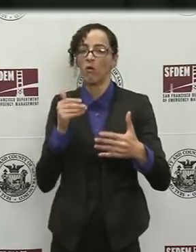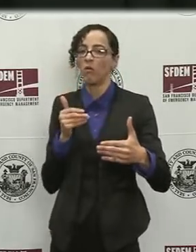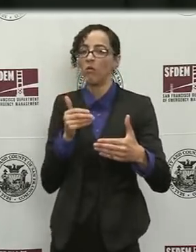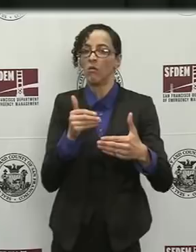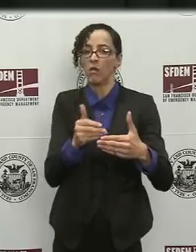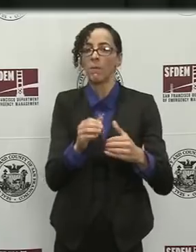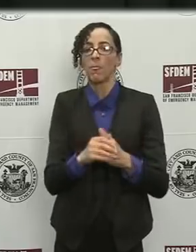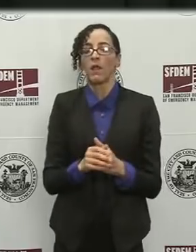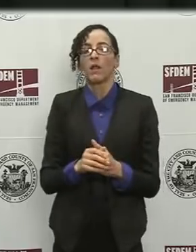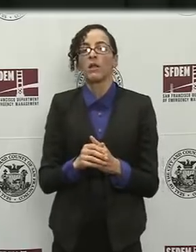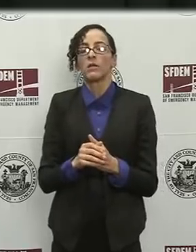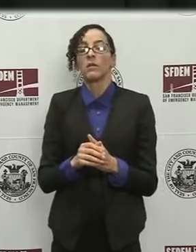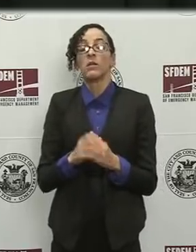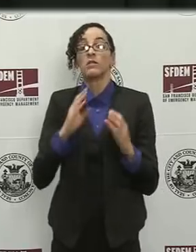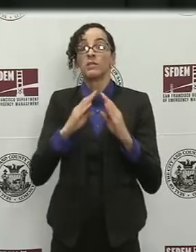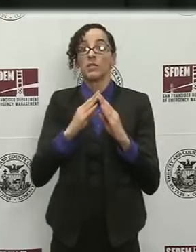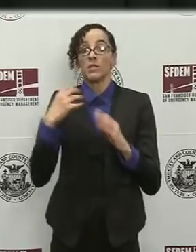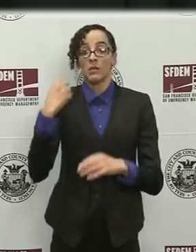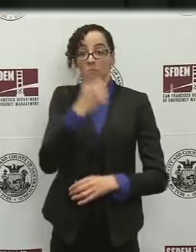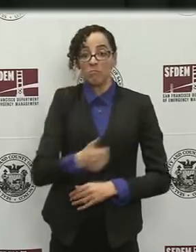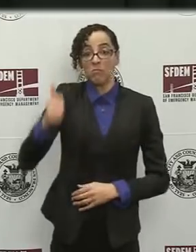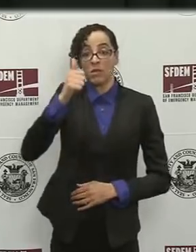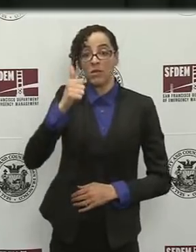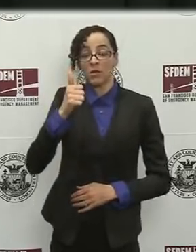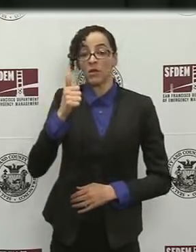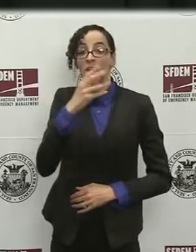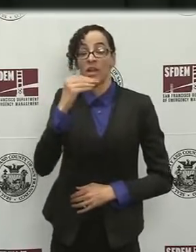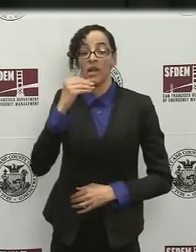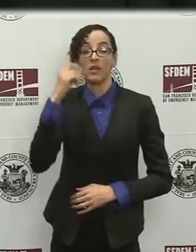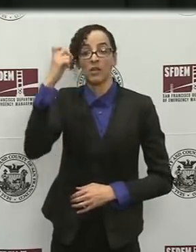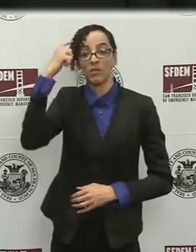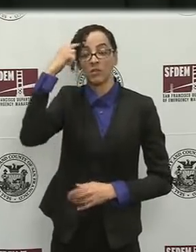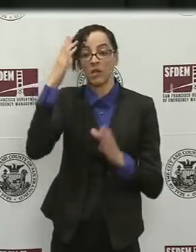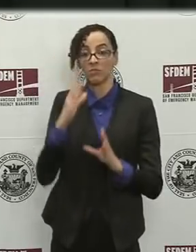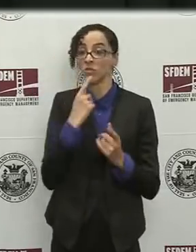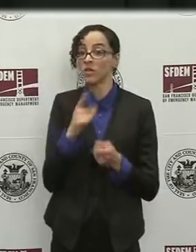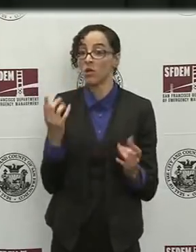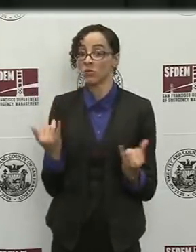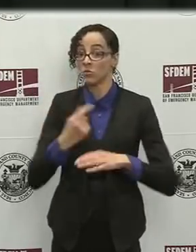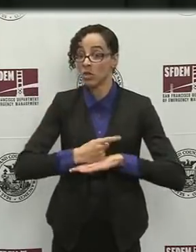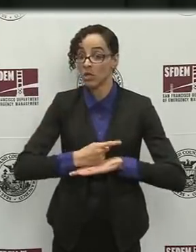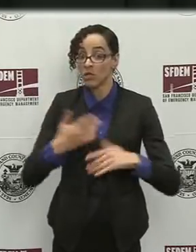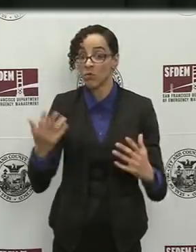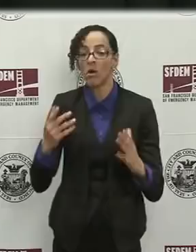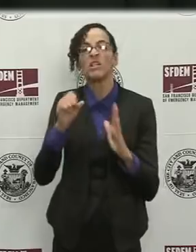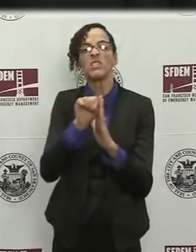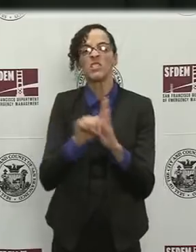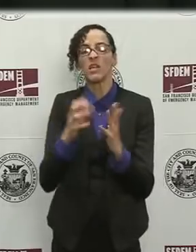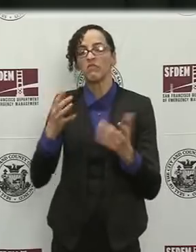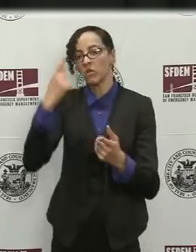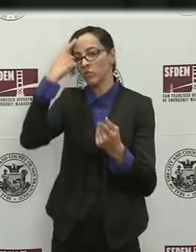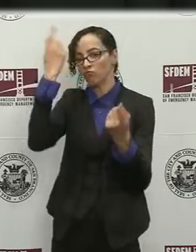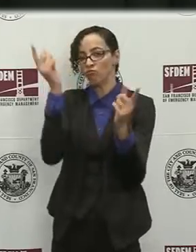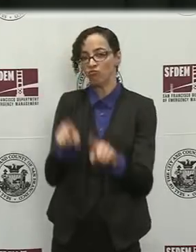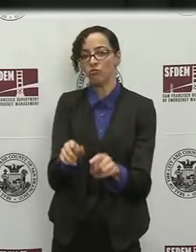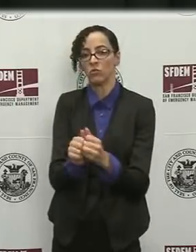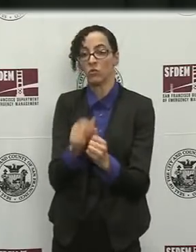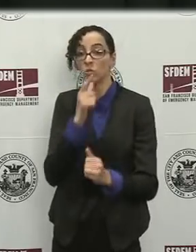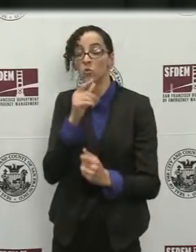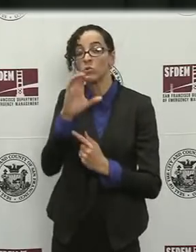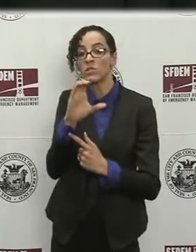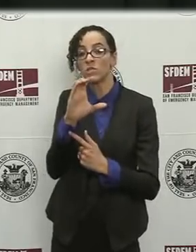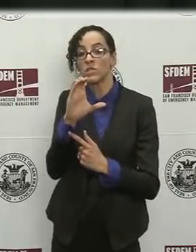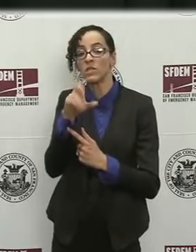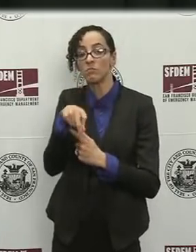the governor announced today, the state has reached an agreement with CPMC to make its vacant